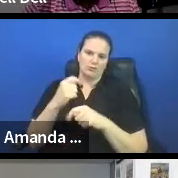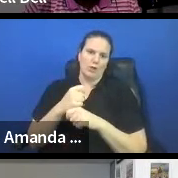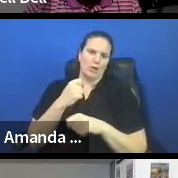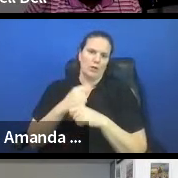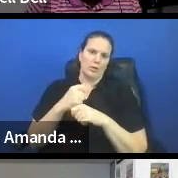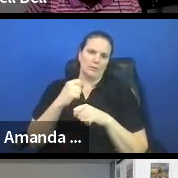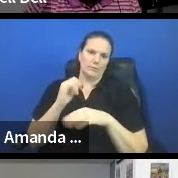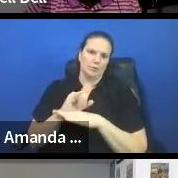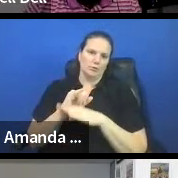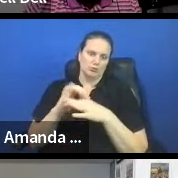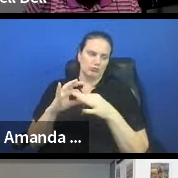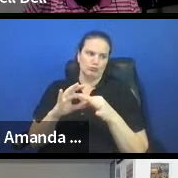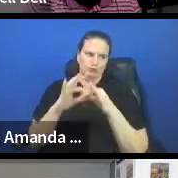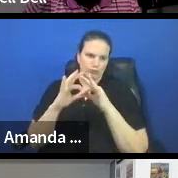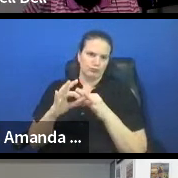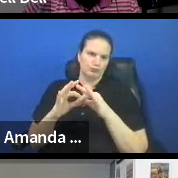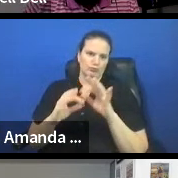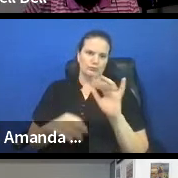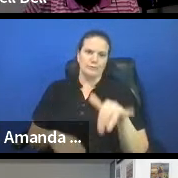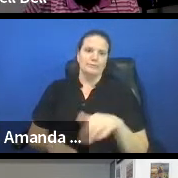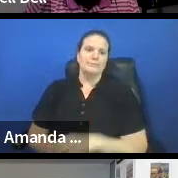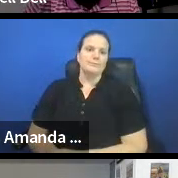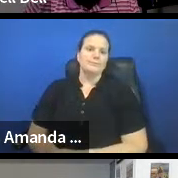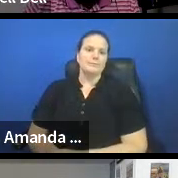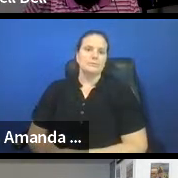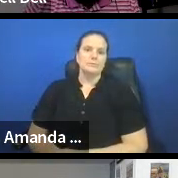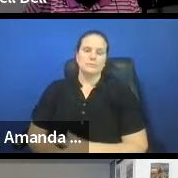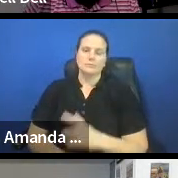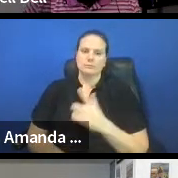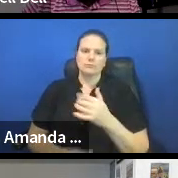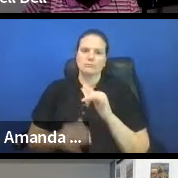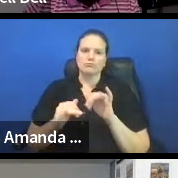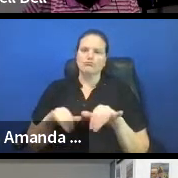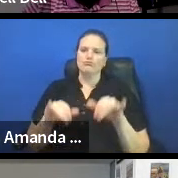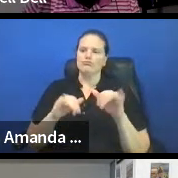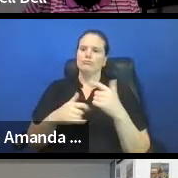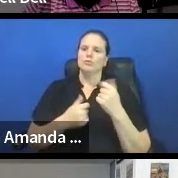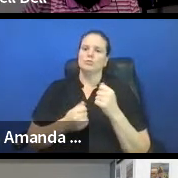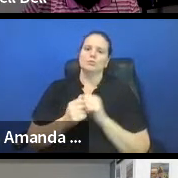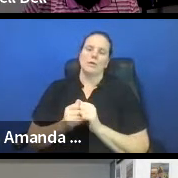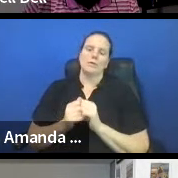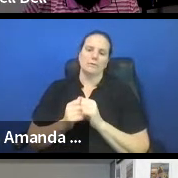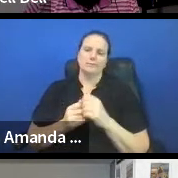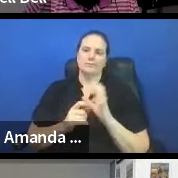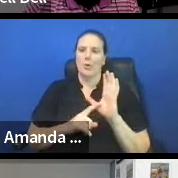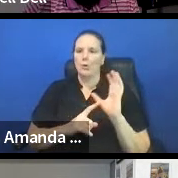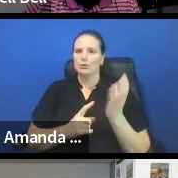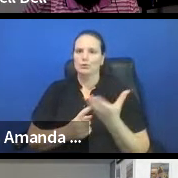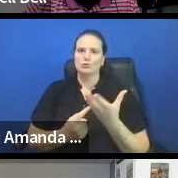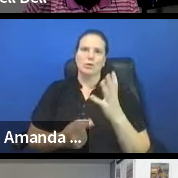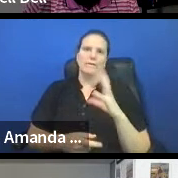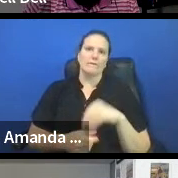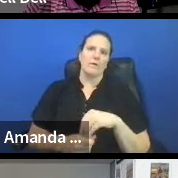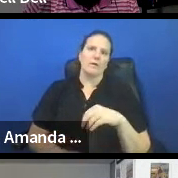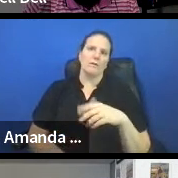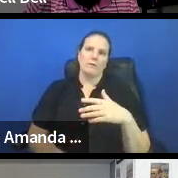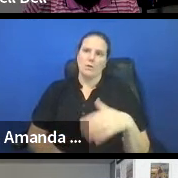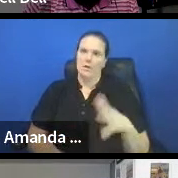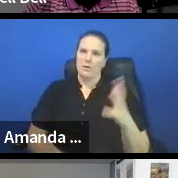industry. So I think it's just common interests coming together, whether it be cultural or